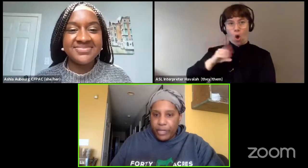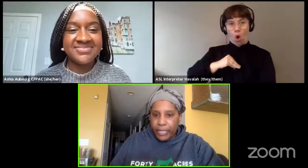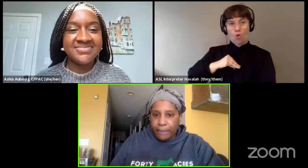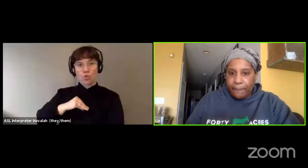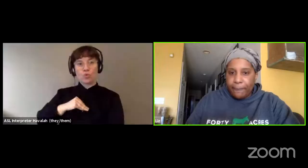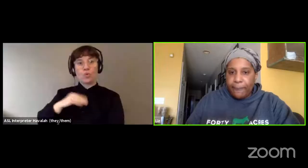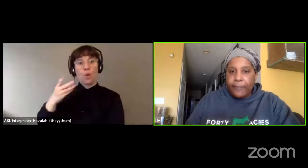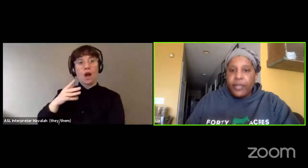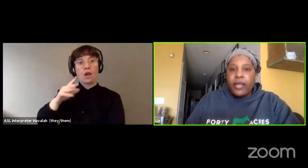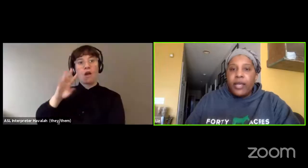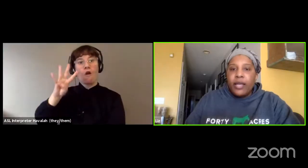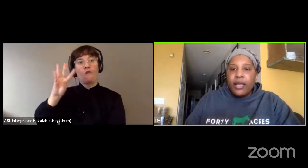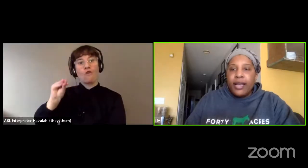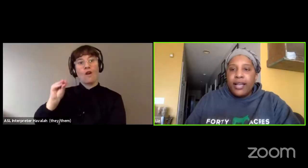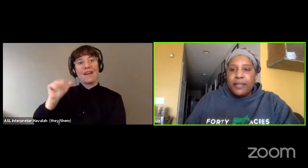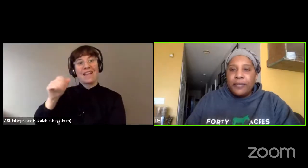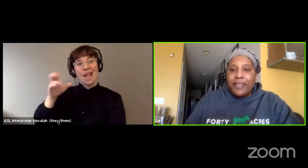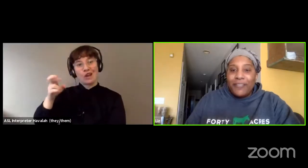Fresh Market.